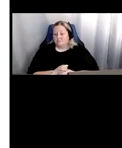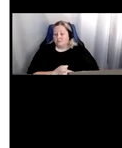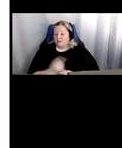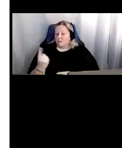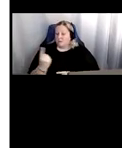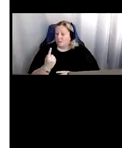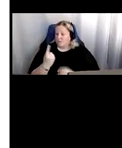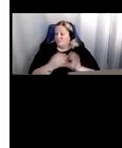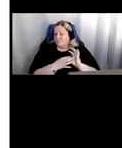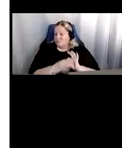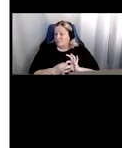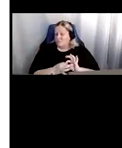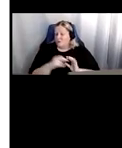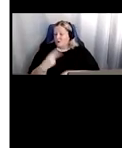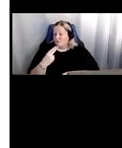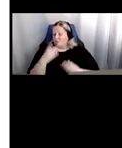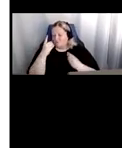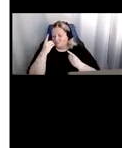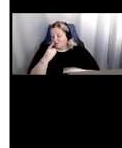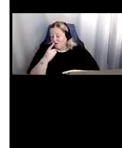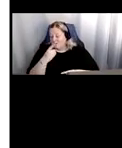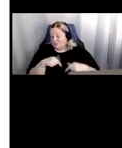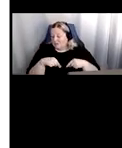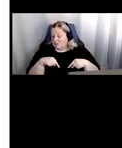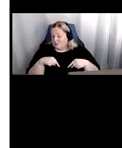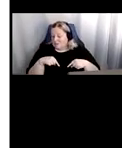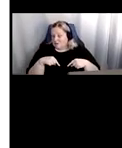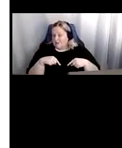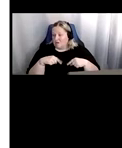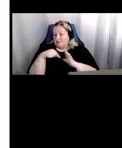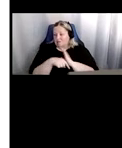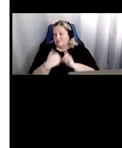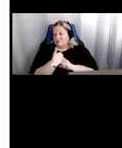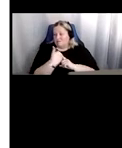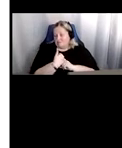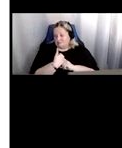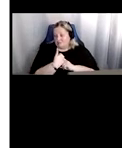Loneliness is associated with higher rates of depression, anxiety, and suicide.